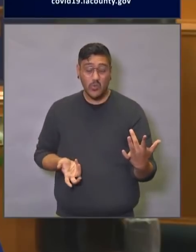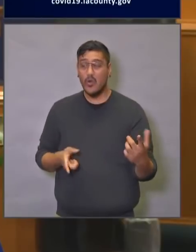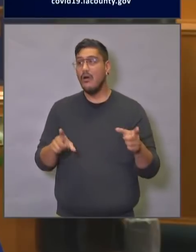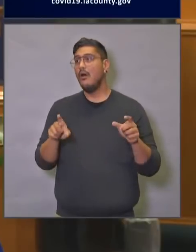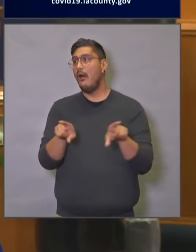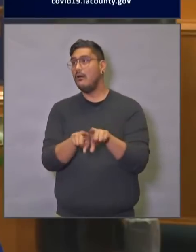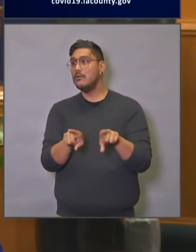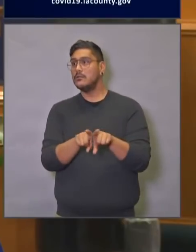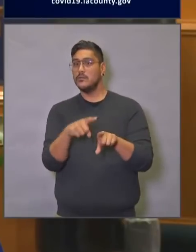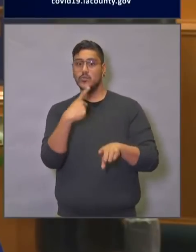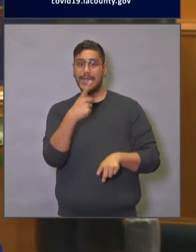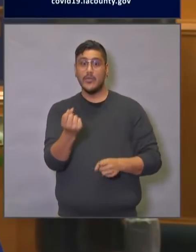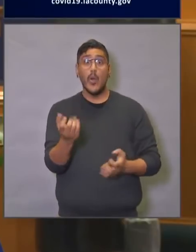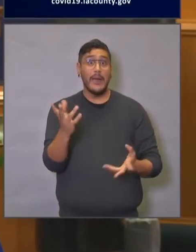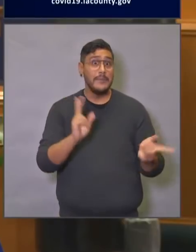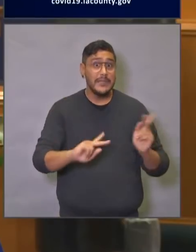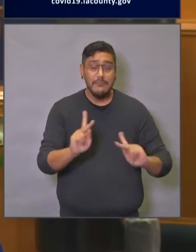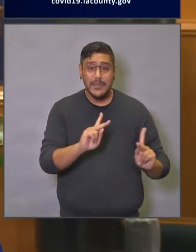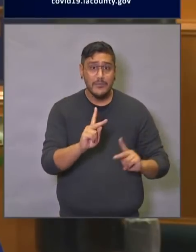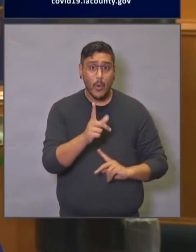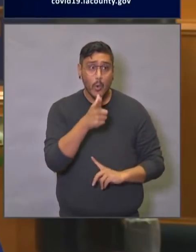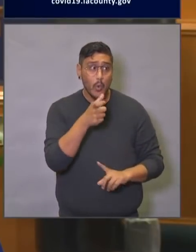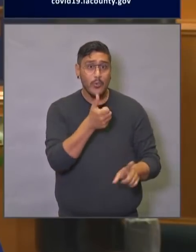people have been tested who are staying at